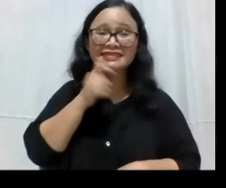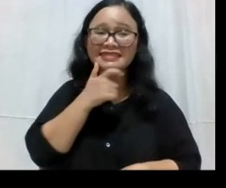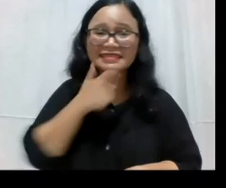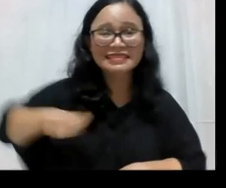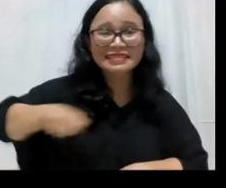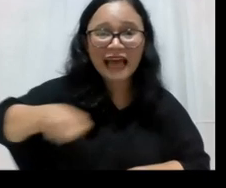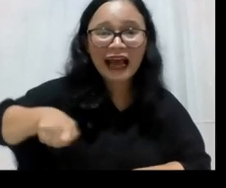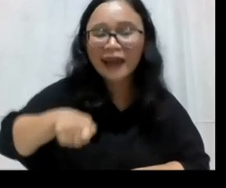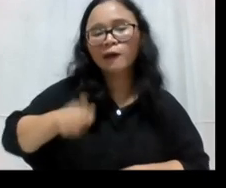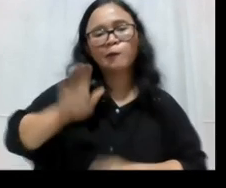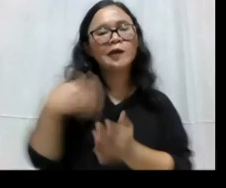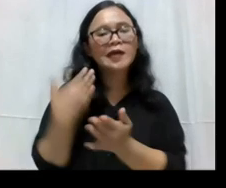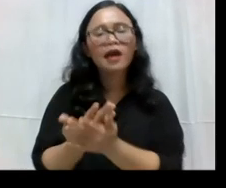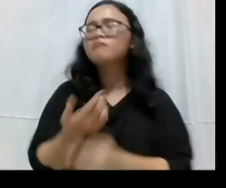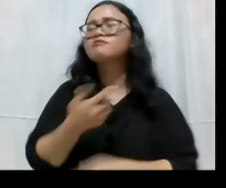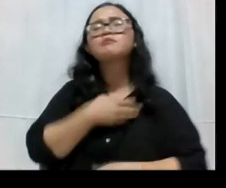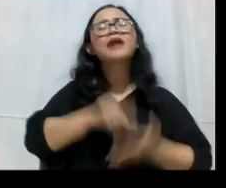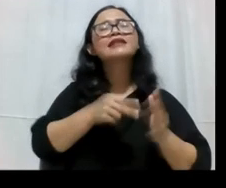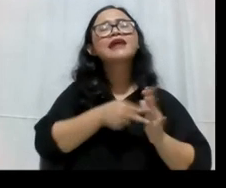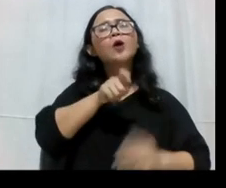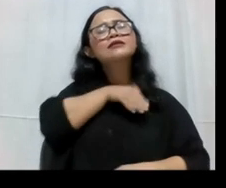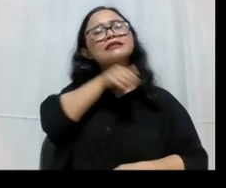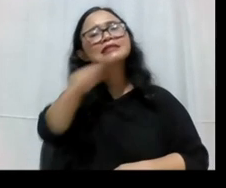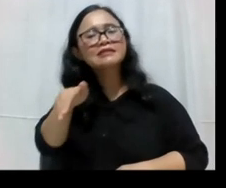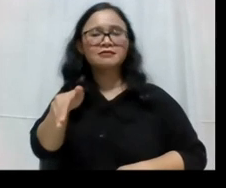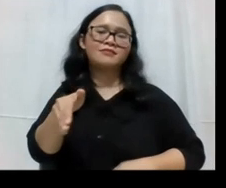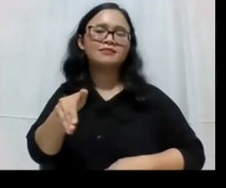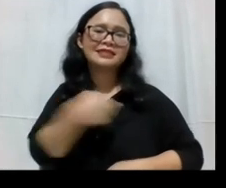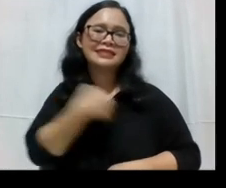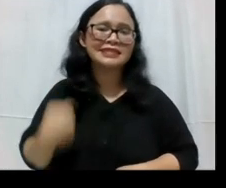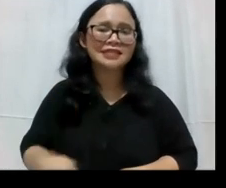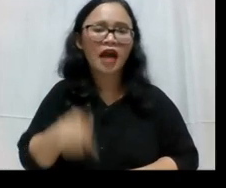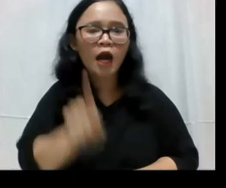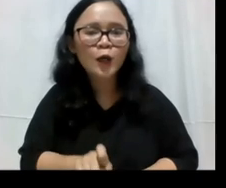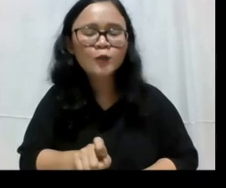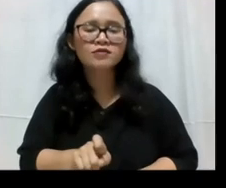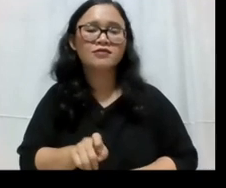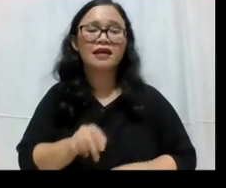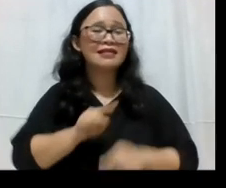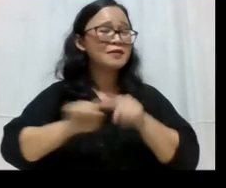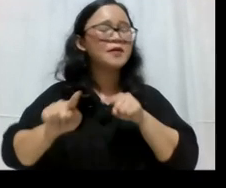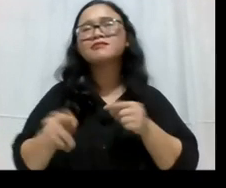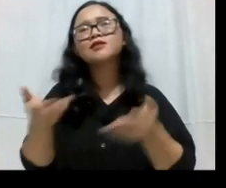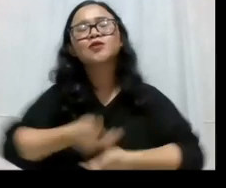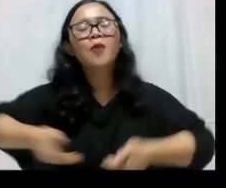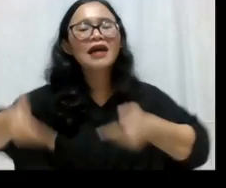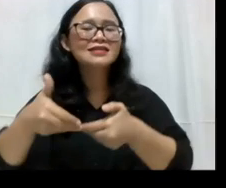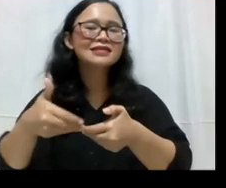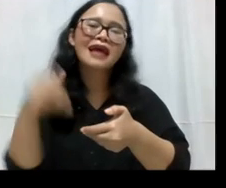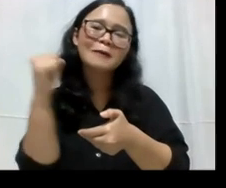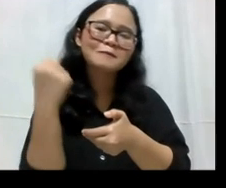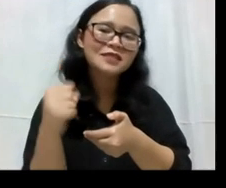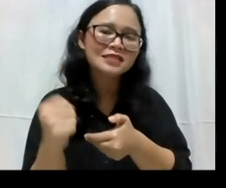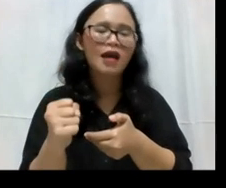back to China to say goodbye, and the U.S. COVID response was a complete disaster. So